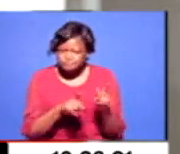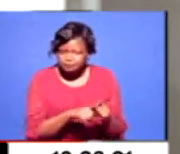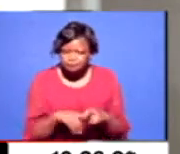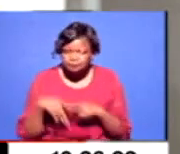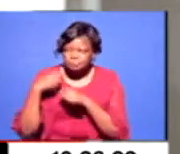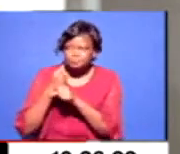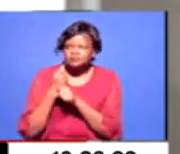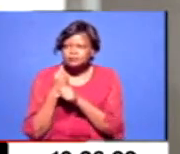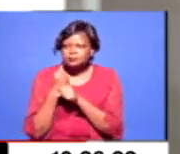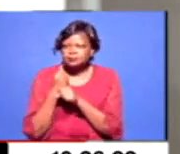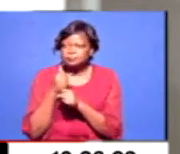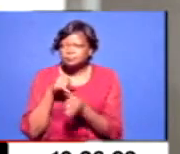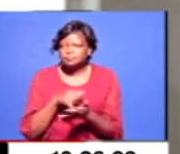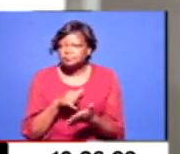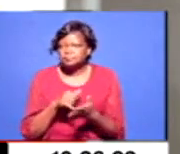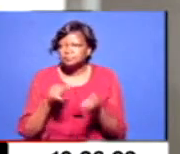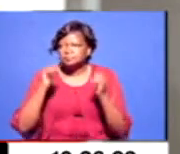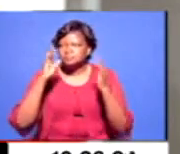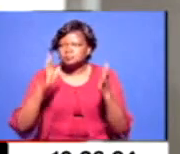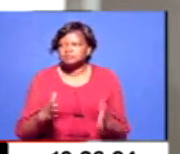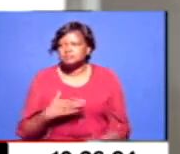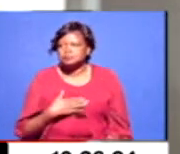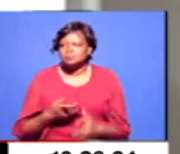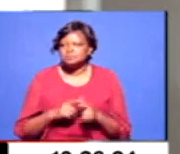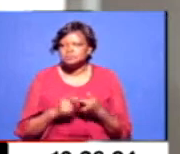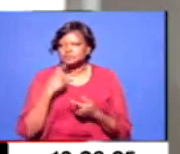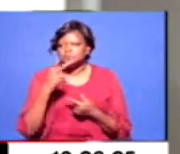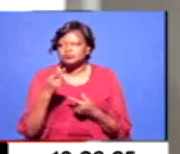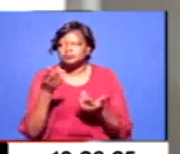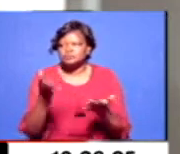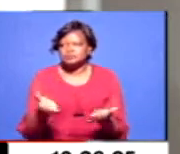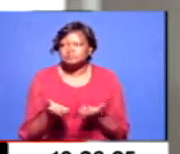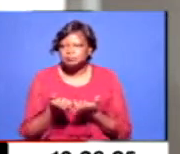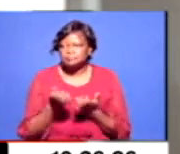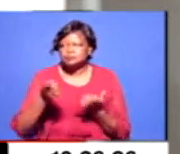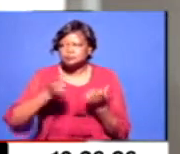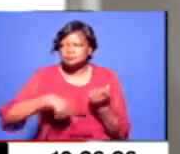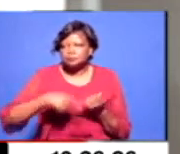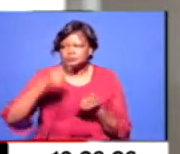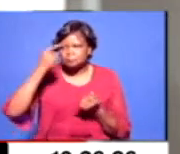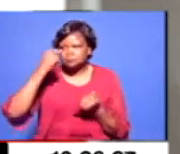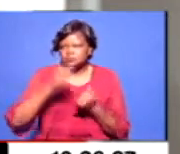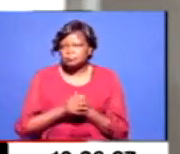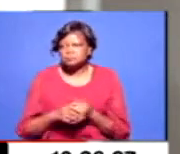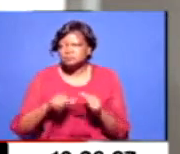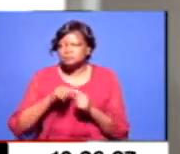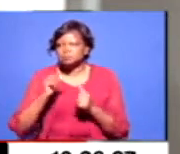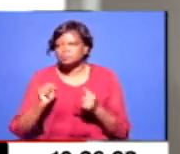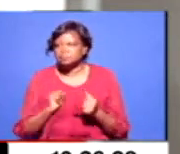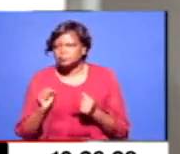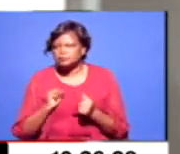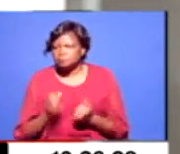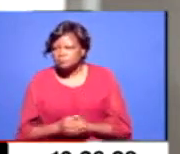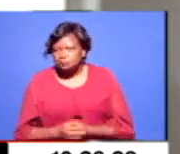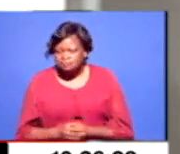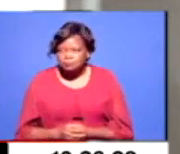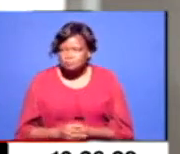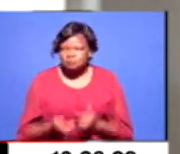we involved our director, then we saw there's a need for us to think about the other girl. So we thought of a way